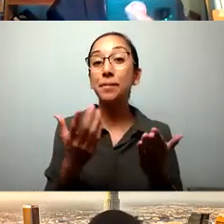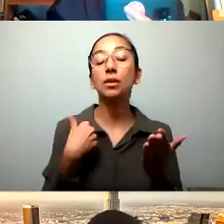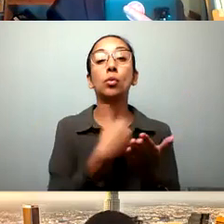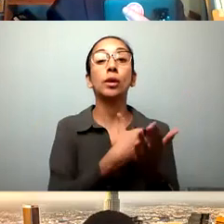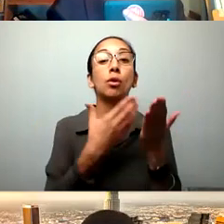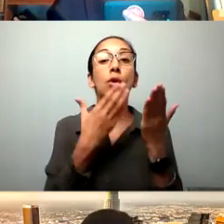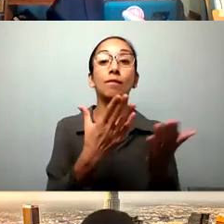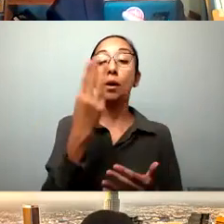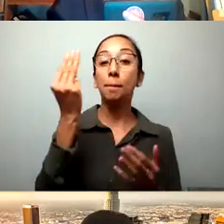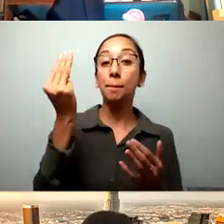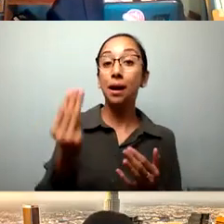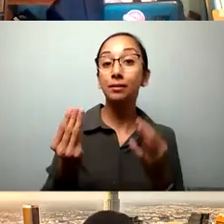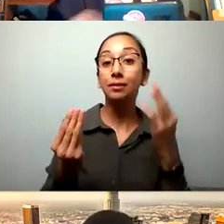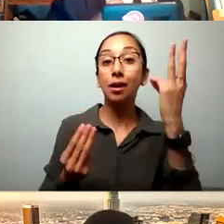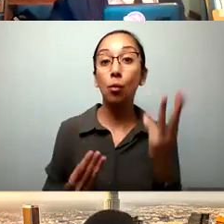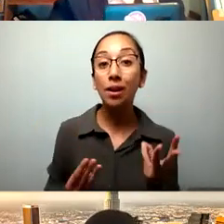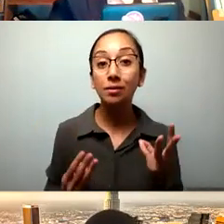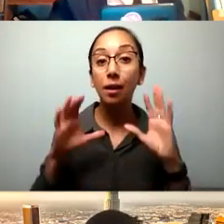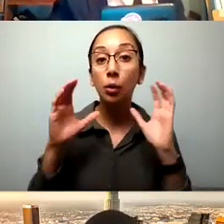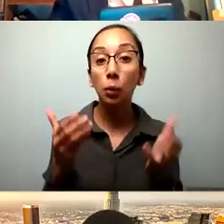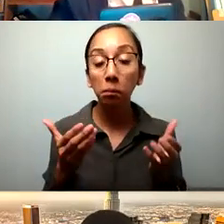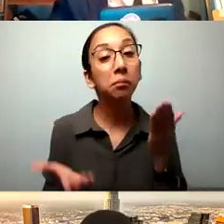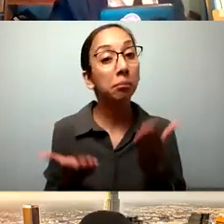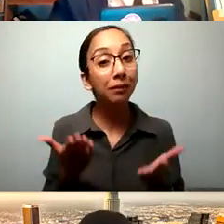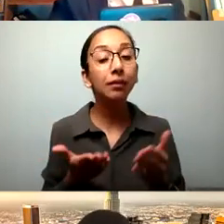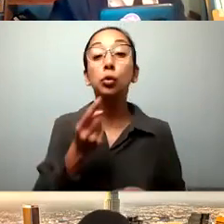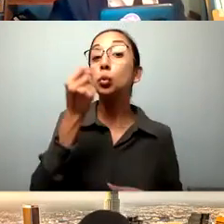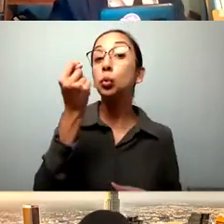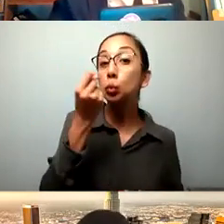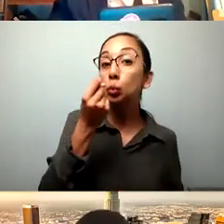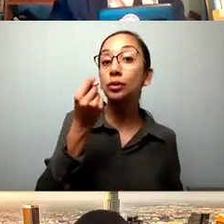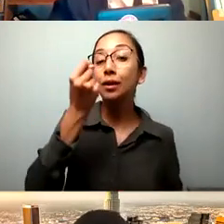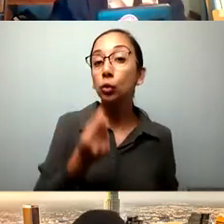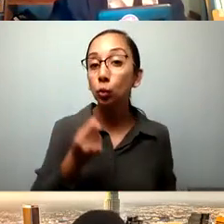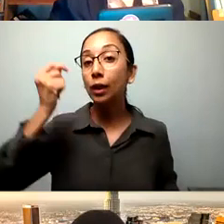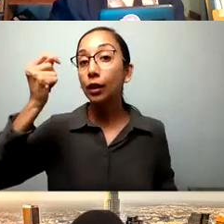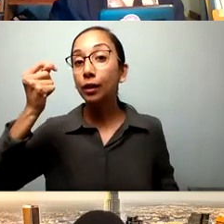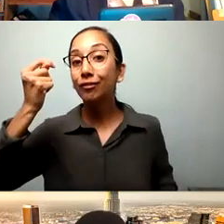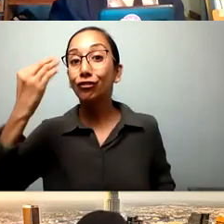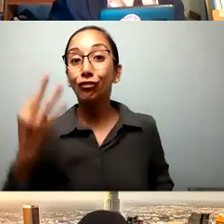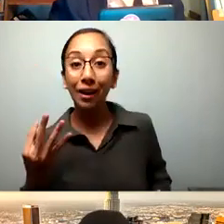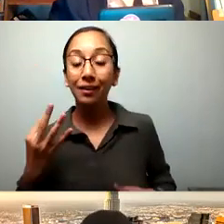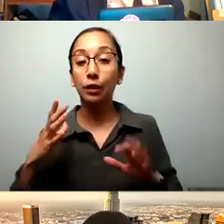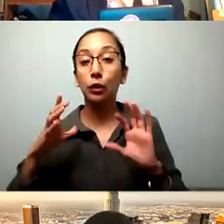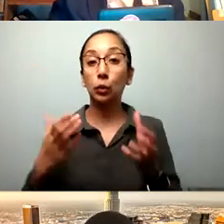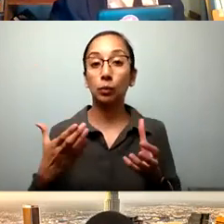Monday and a Wednesday group, and a Tuesday and a Friday group all day. But it's going to